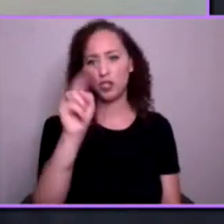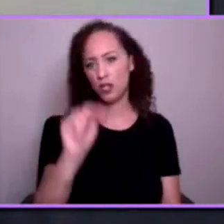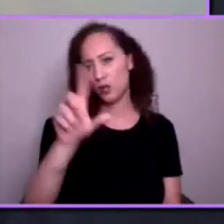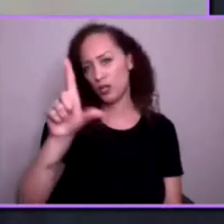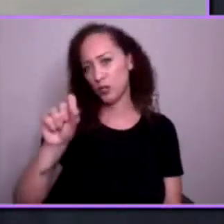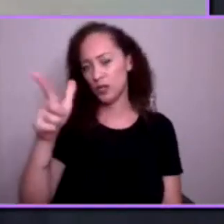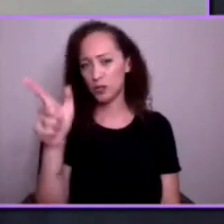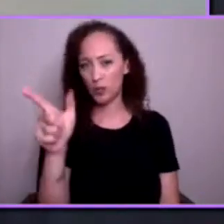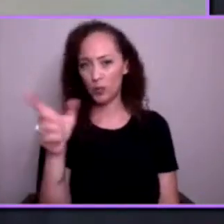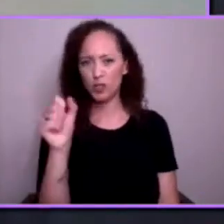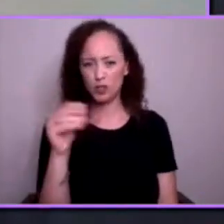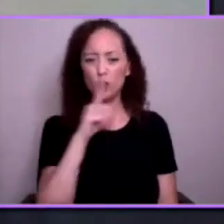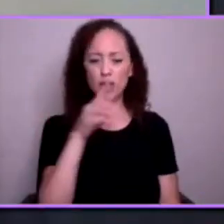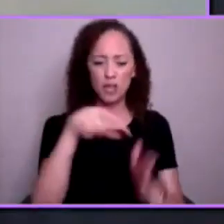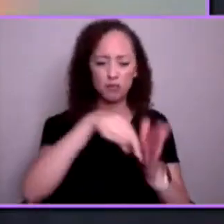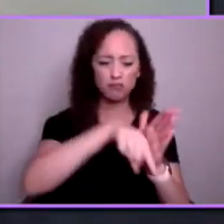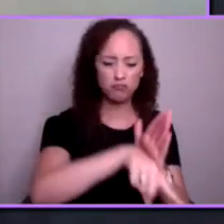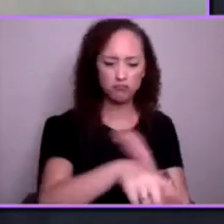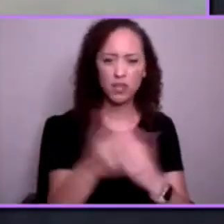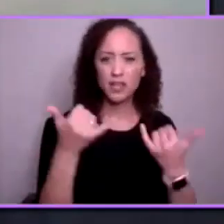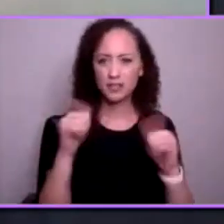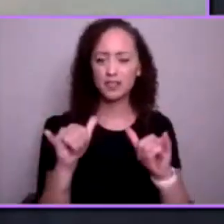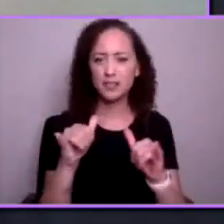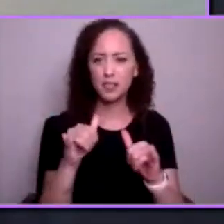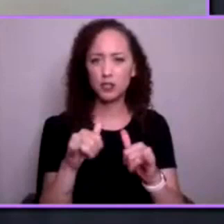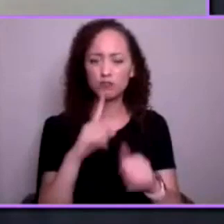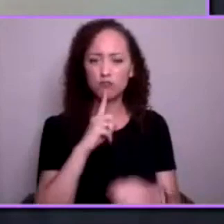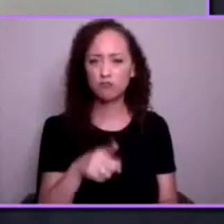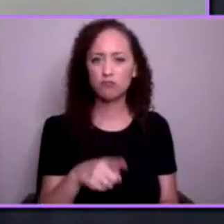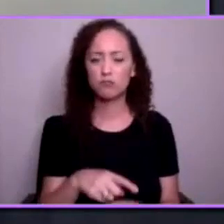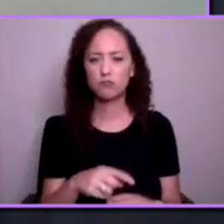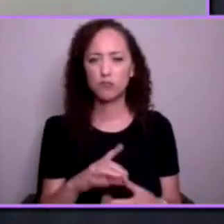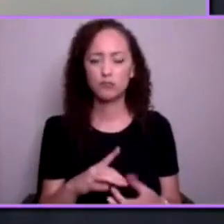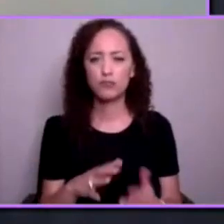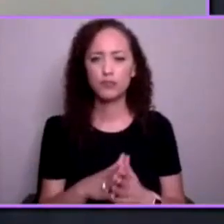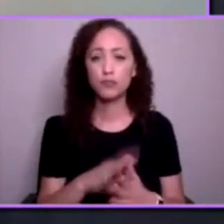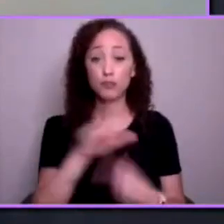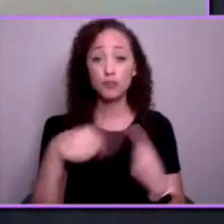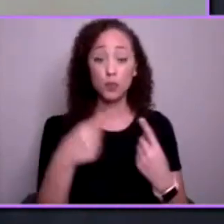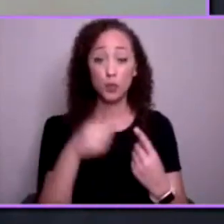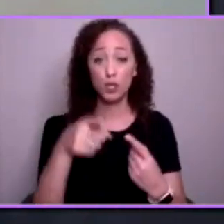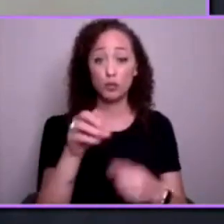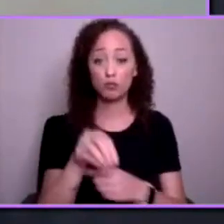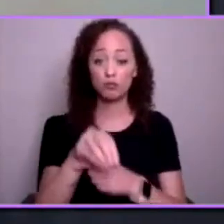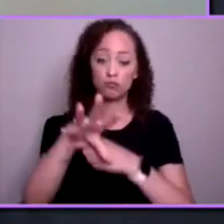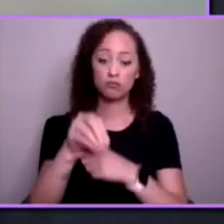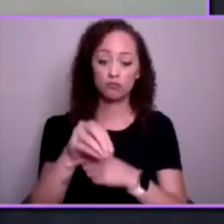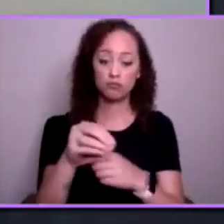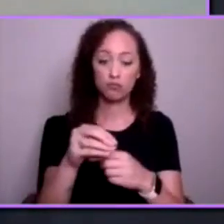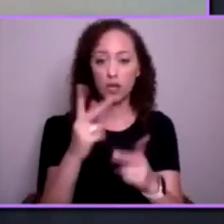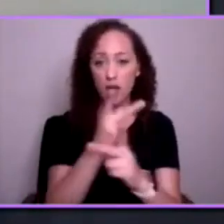also relevant. The other piece, so once you've taken that diversity snapshot, The next thing you want to think